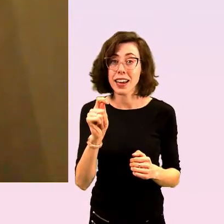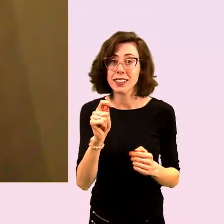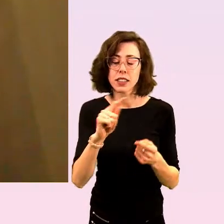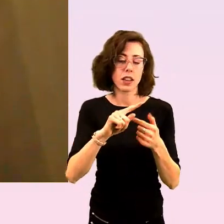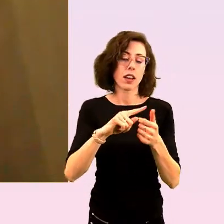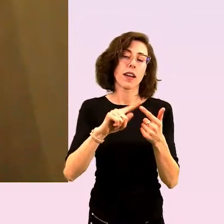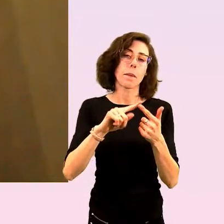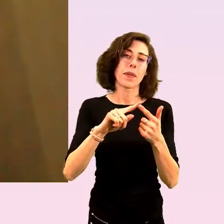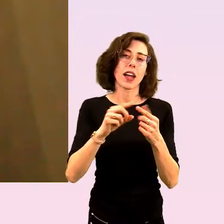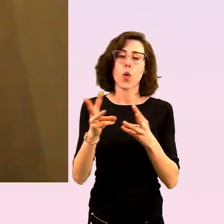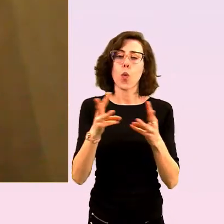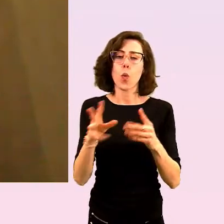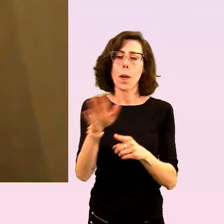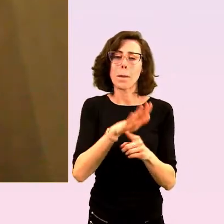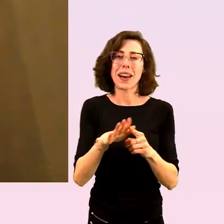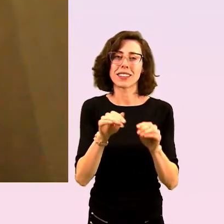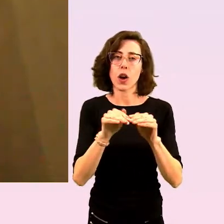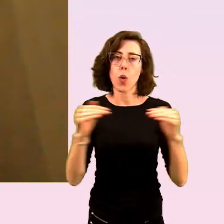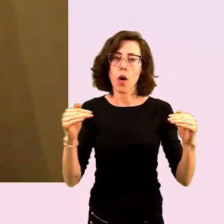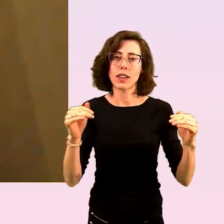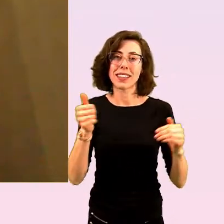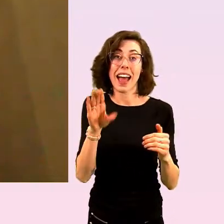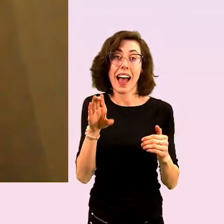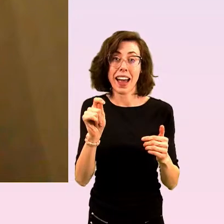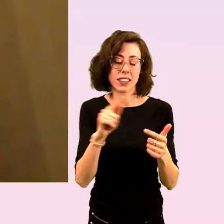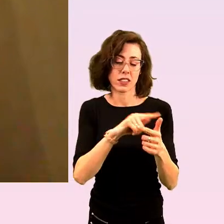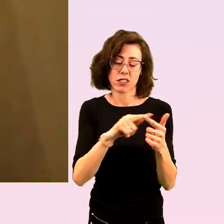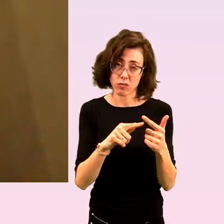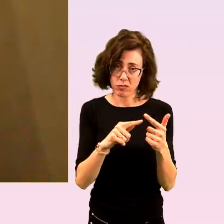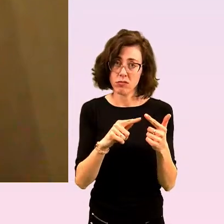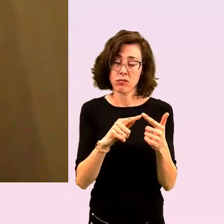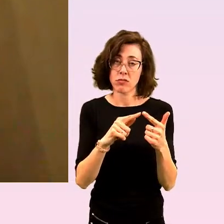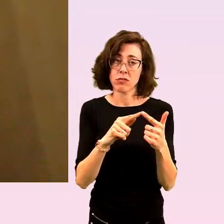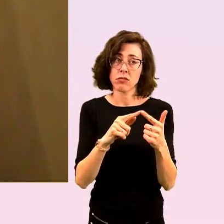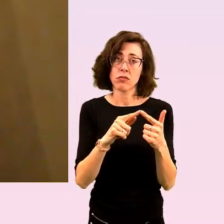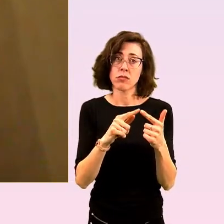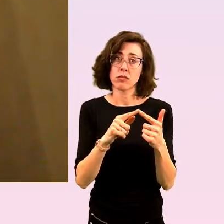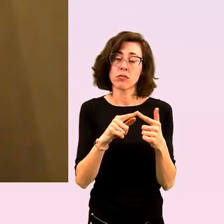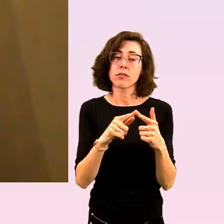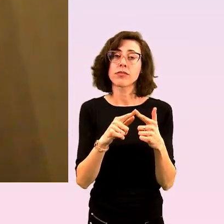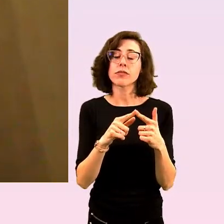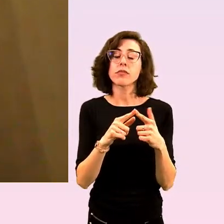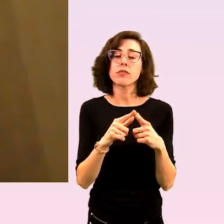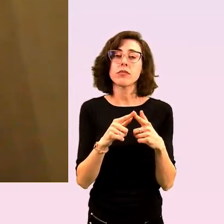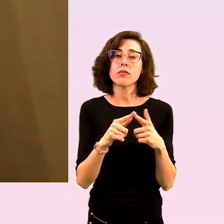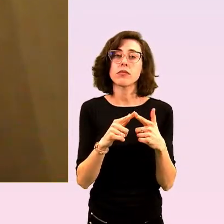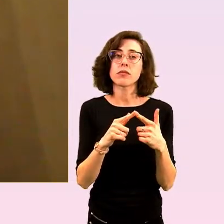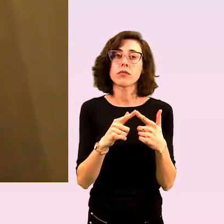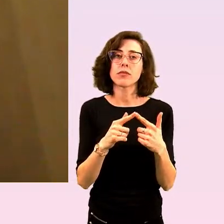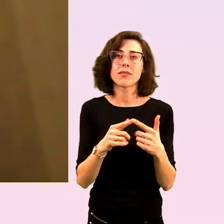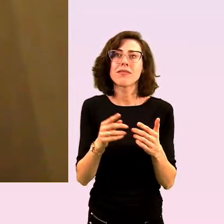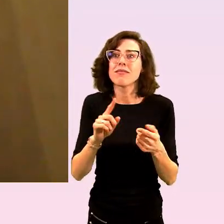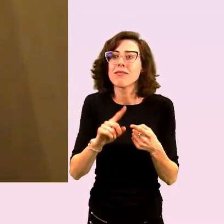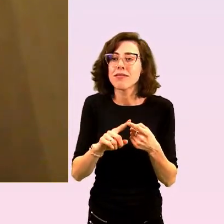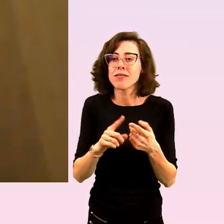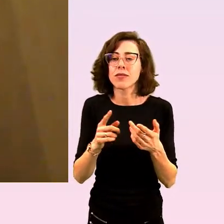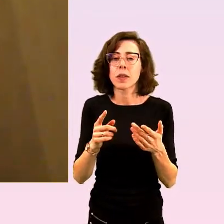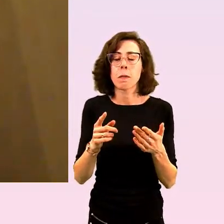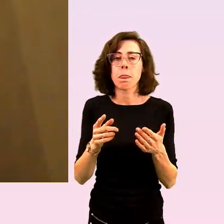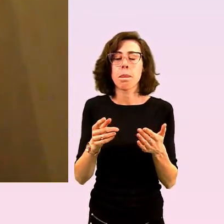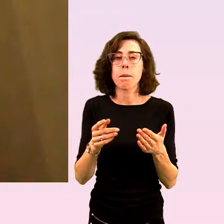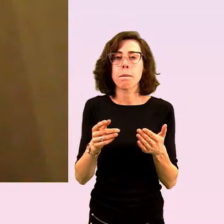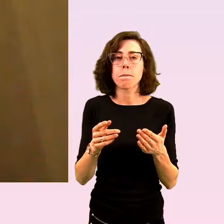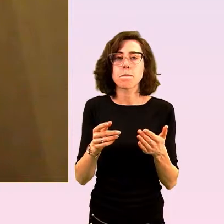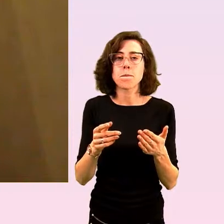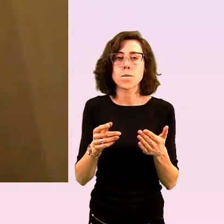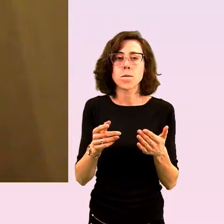Workplace Equality Act, and then we also have a means of remedying them between